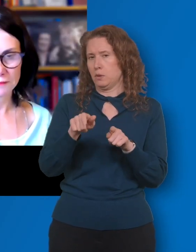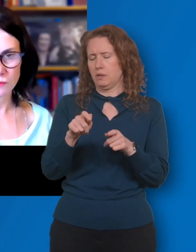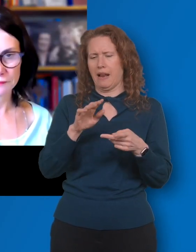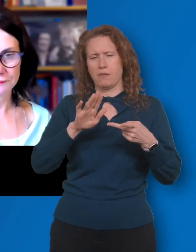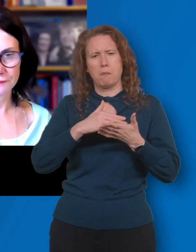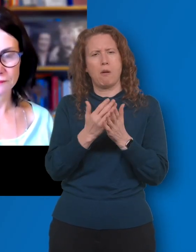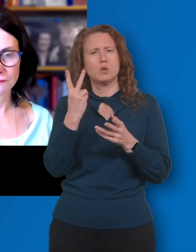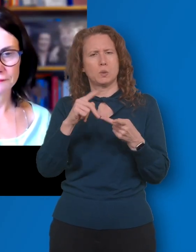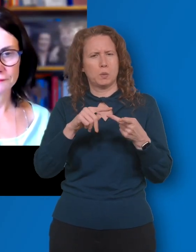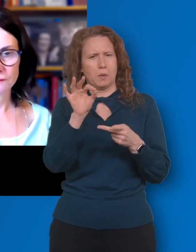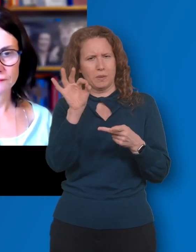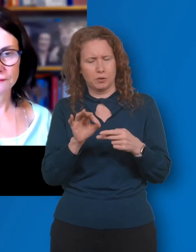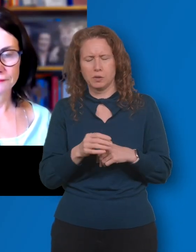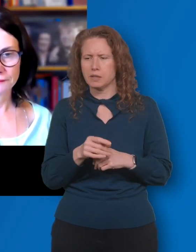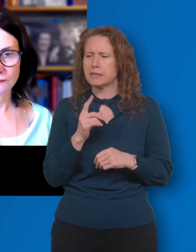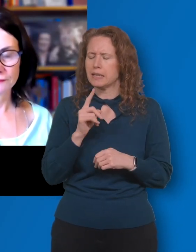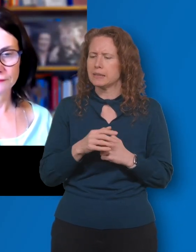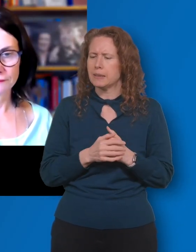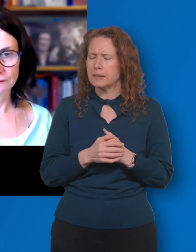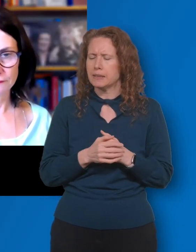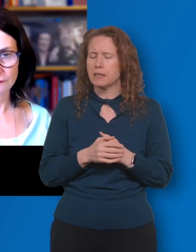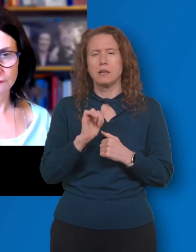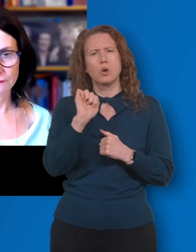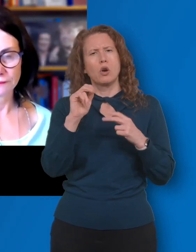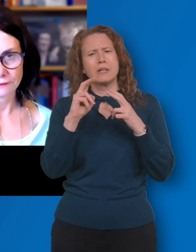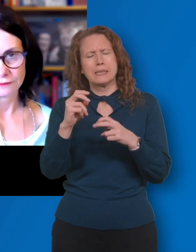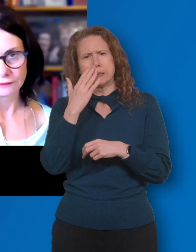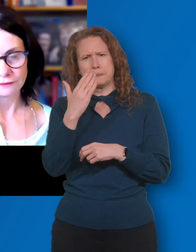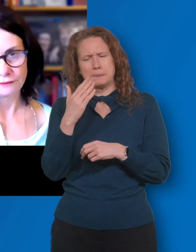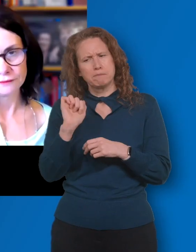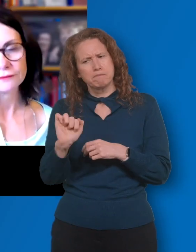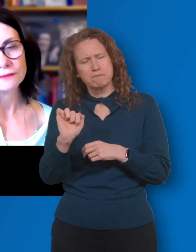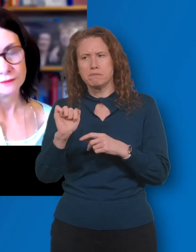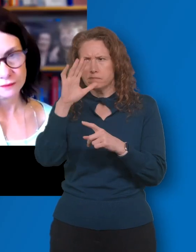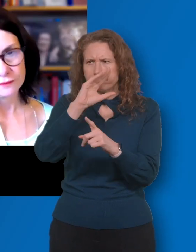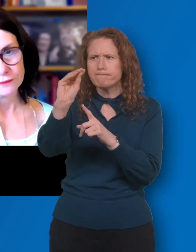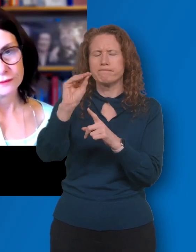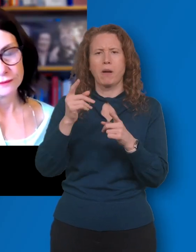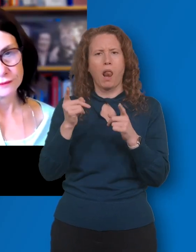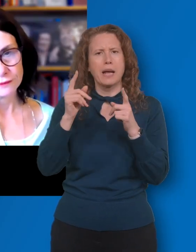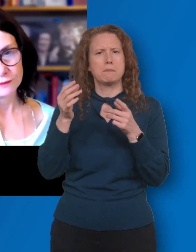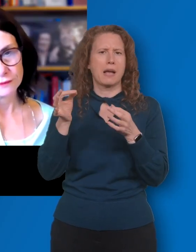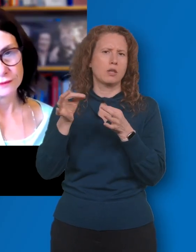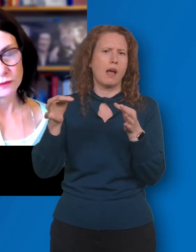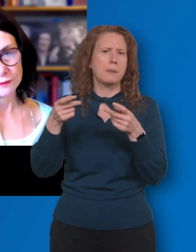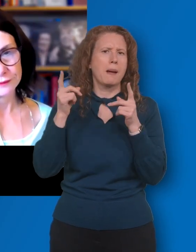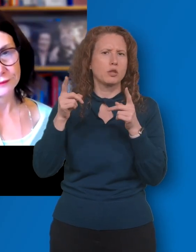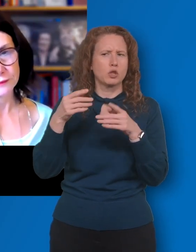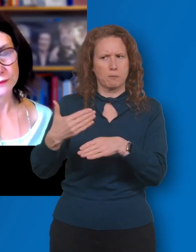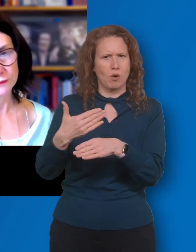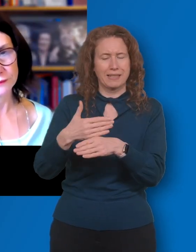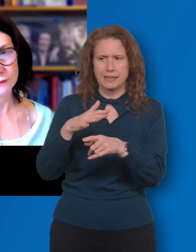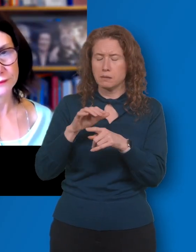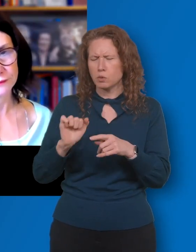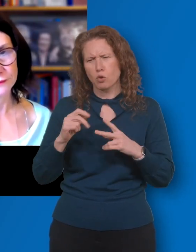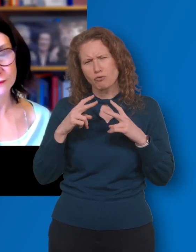effectively, it's saying a lot of your research is about trying to inform line manager practice. Does your research have anything to say for